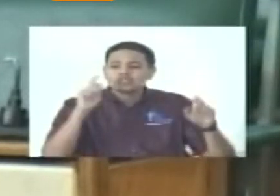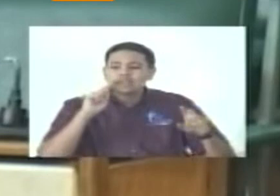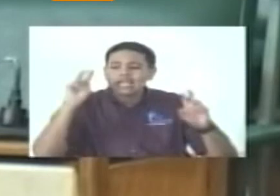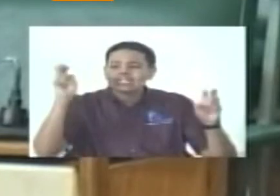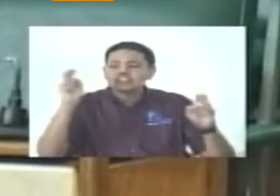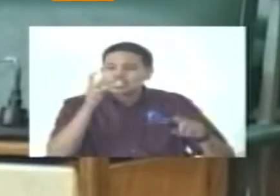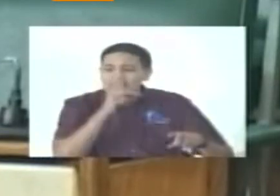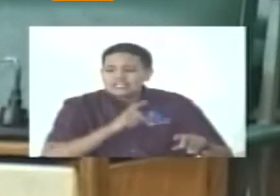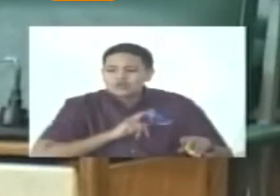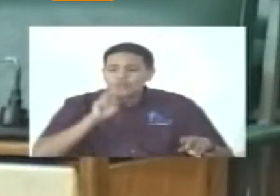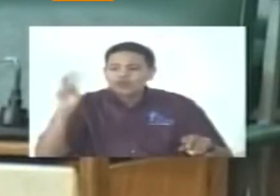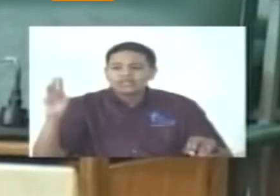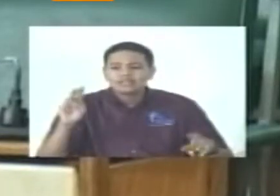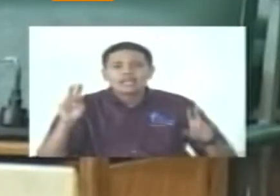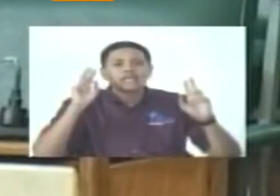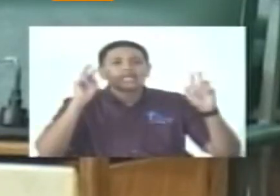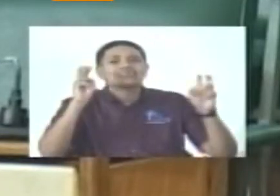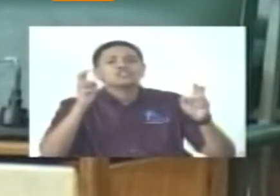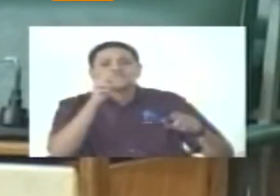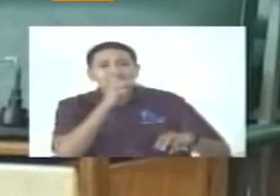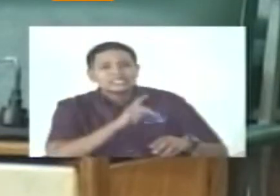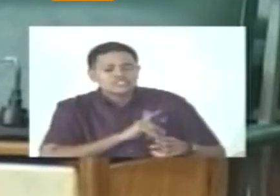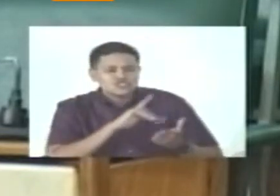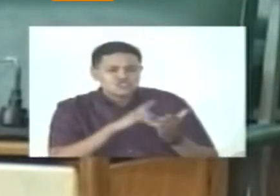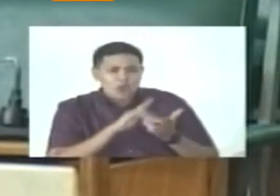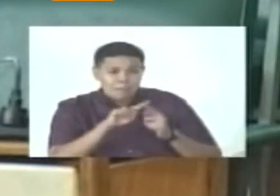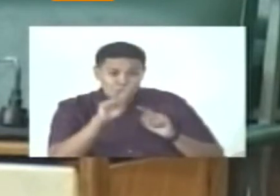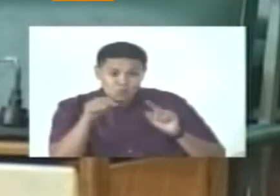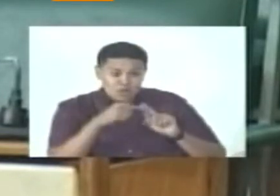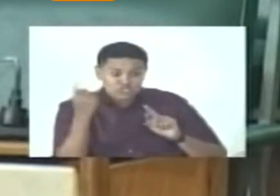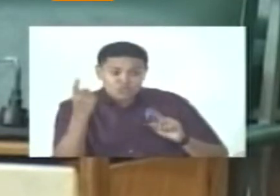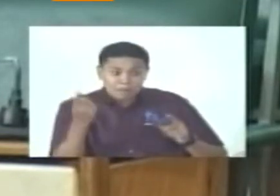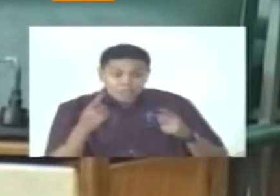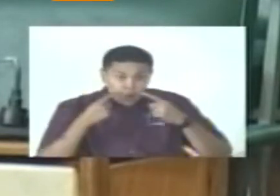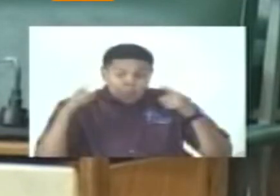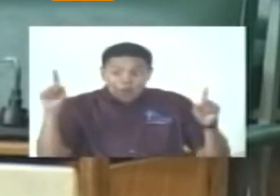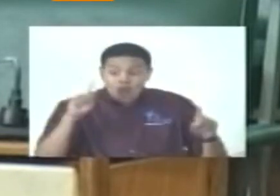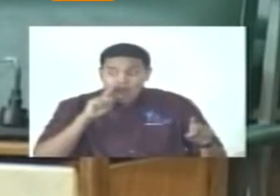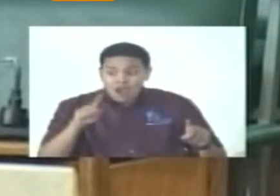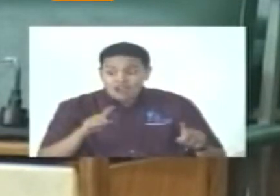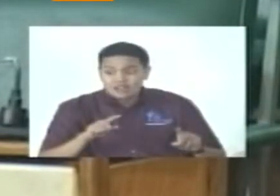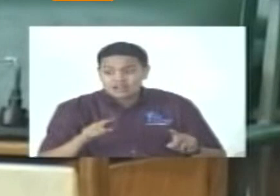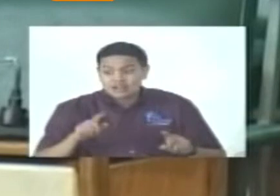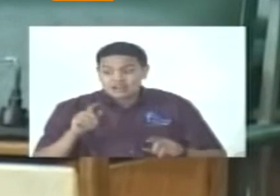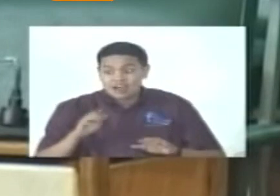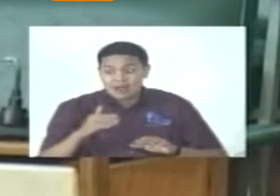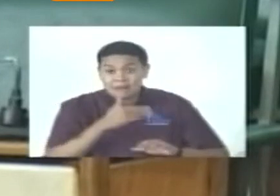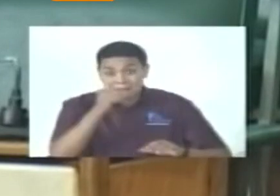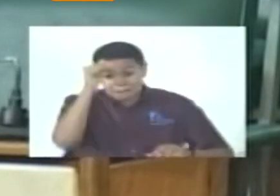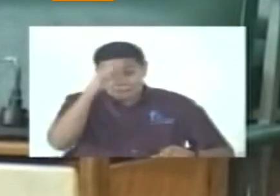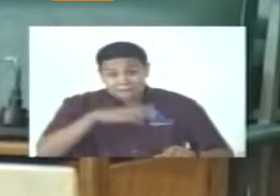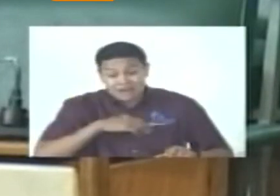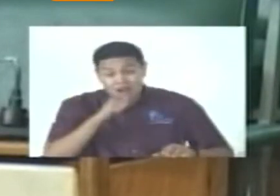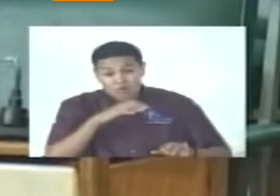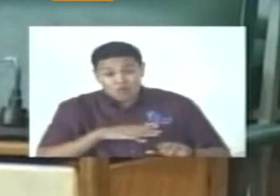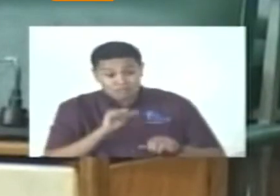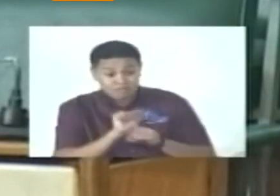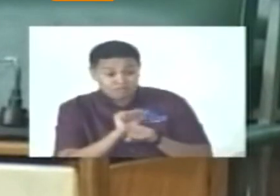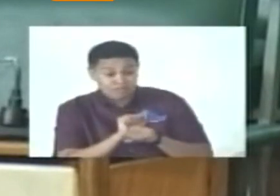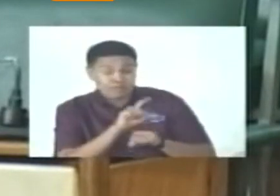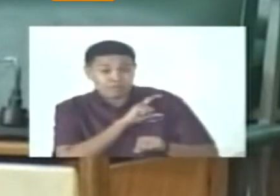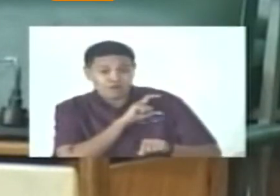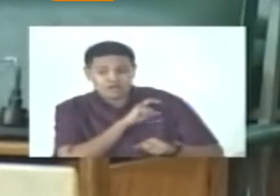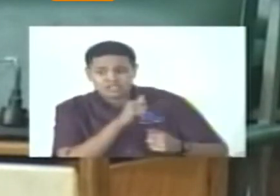Kingston Western. There is an issue in Kingston Central. But when something is working and it is on the back of the hard-working men of the JCF and the JDF